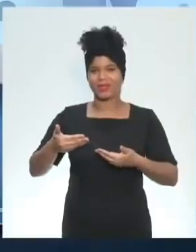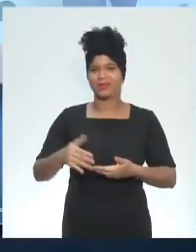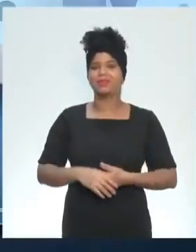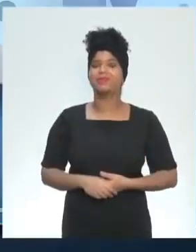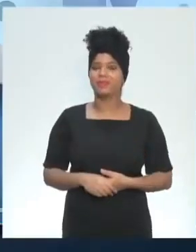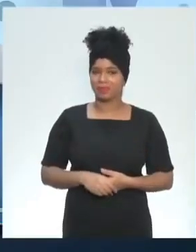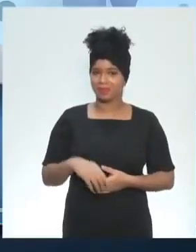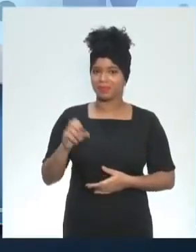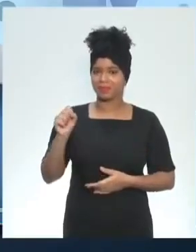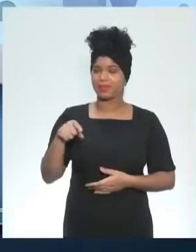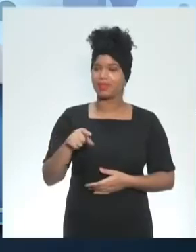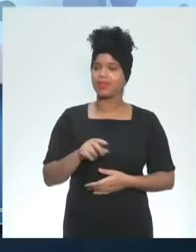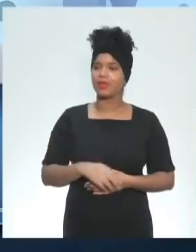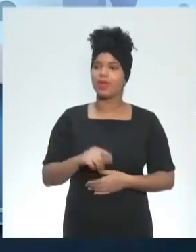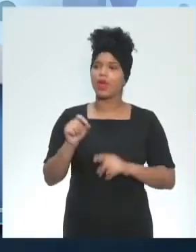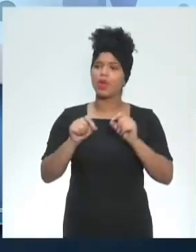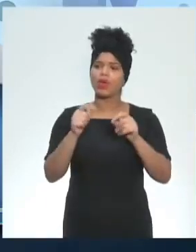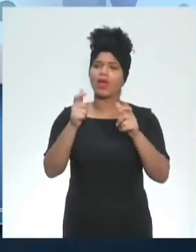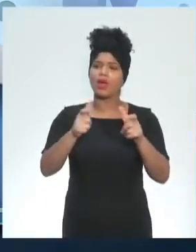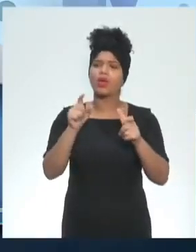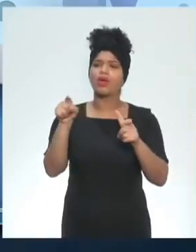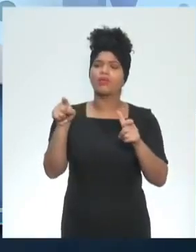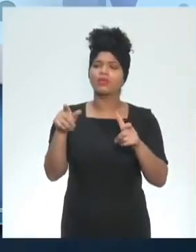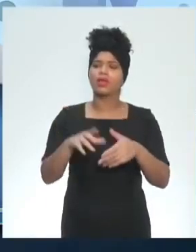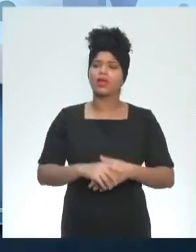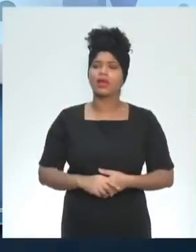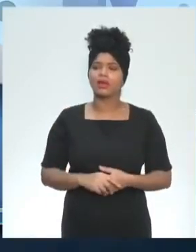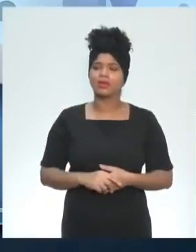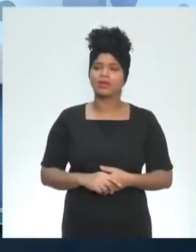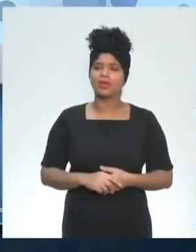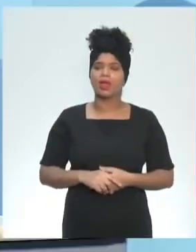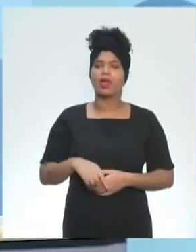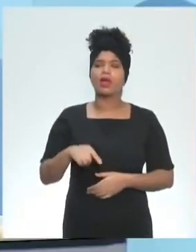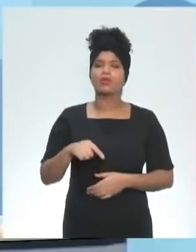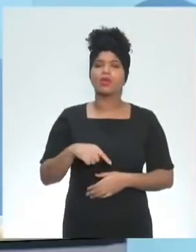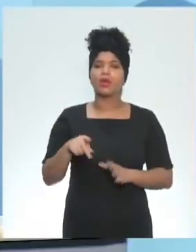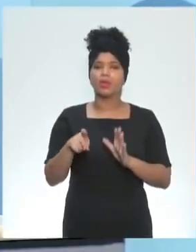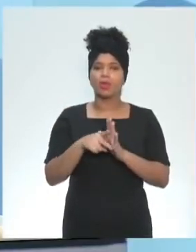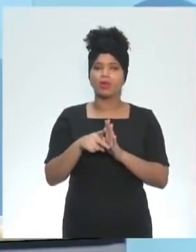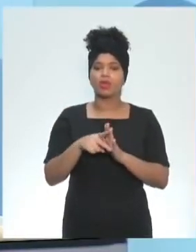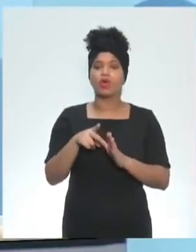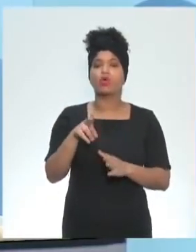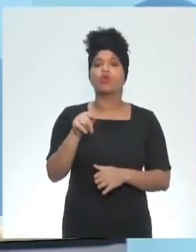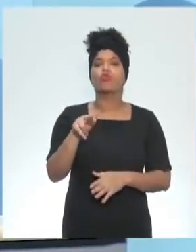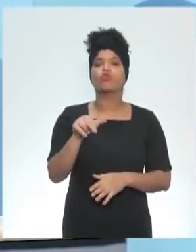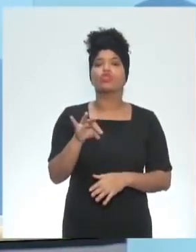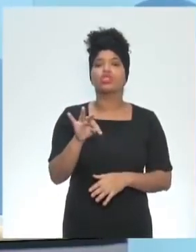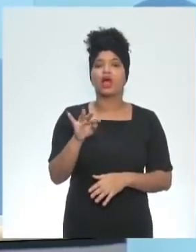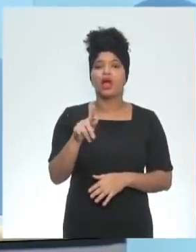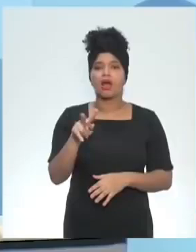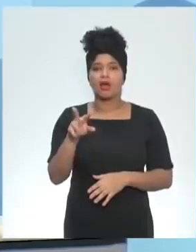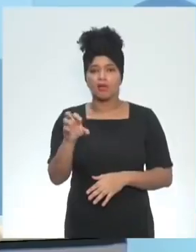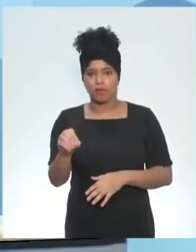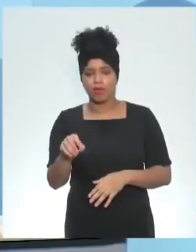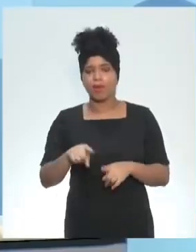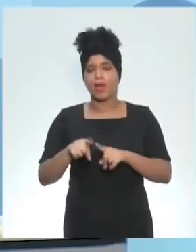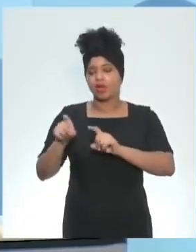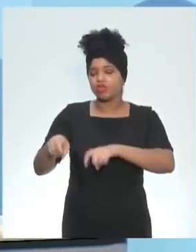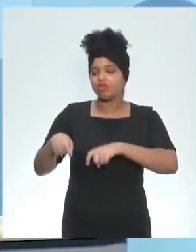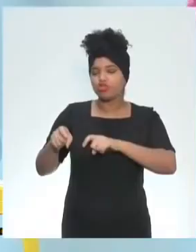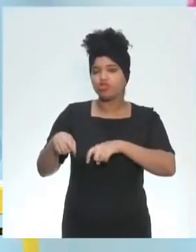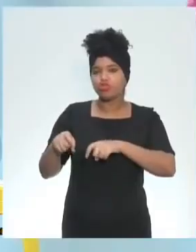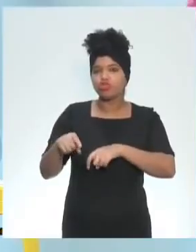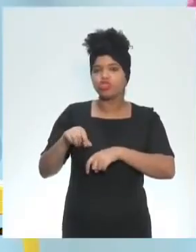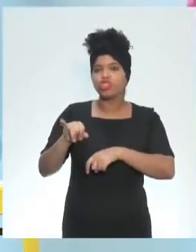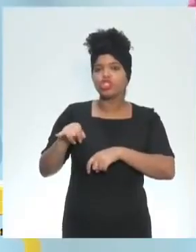Will do YouTube Fernanda i teach Gustavo Barroso esse locate sem joga Rural